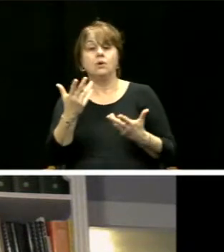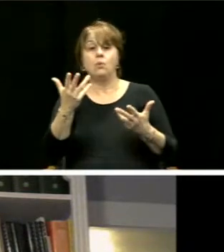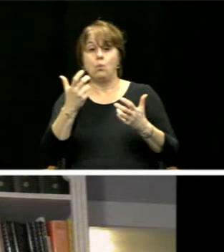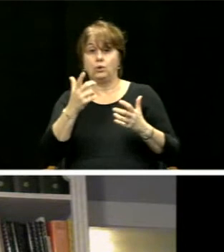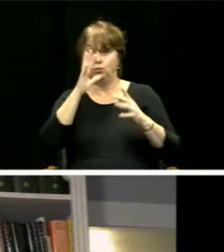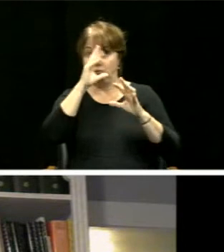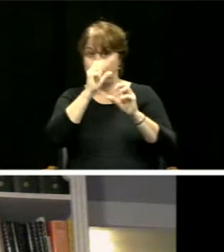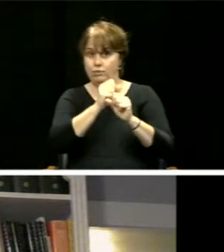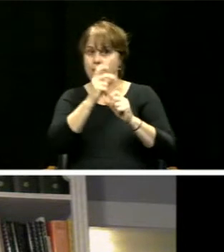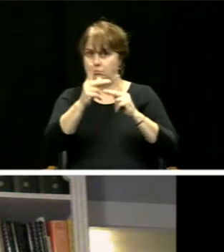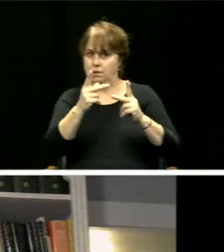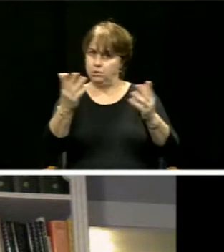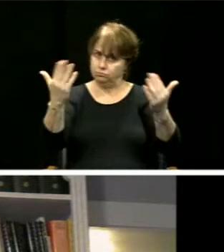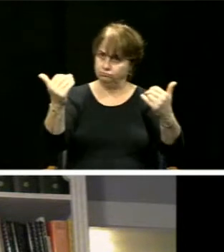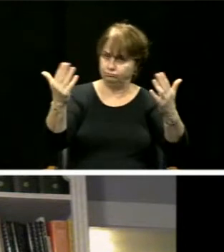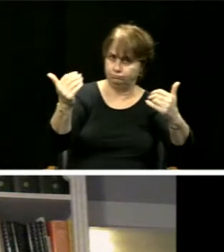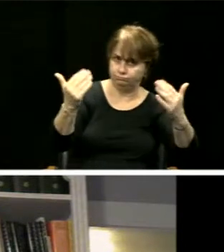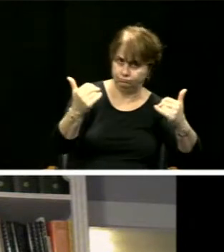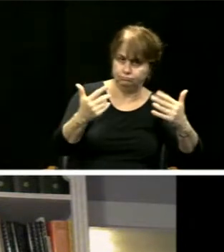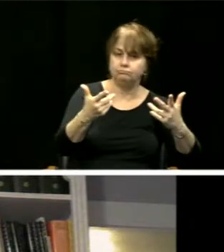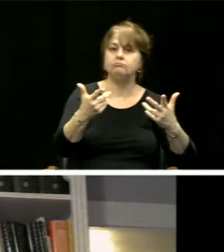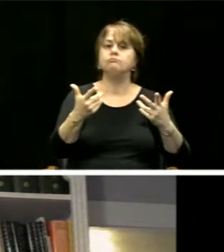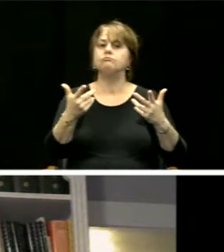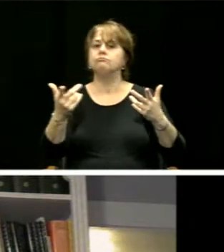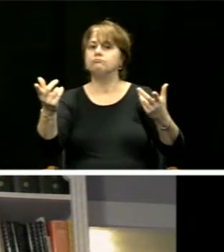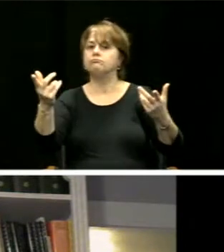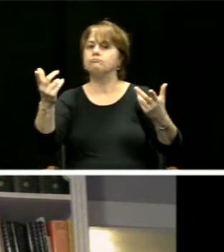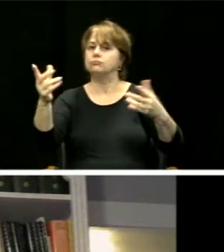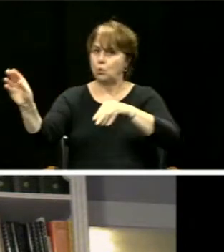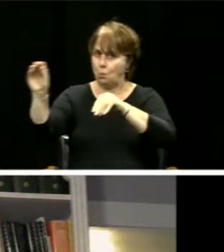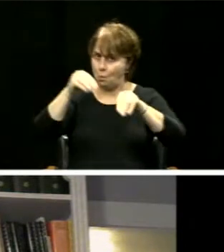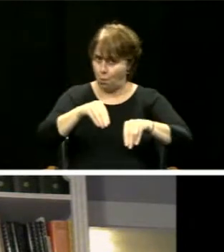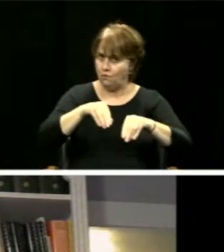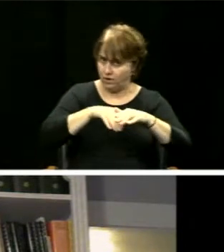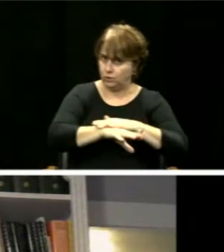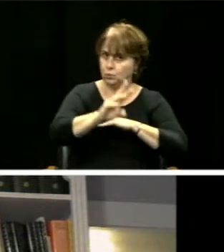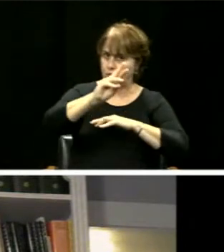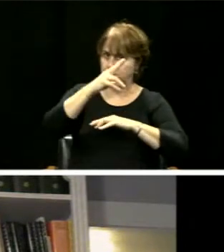people to come to the town,